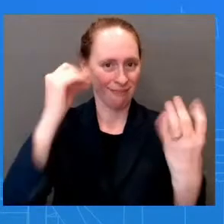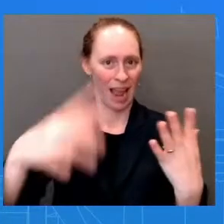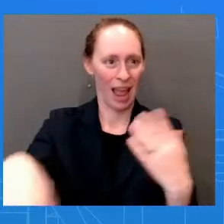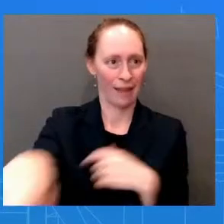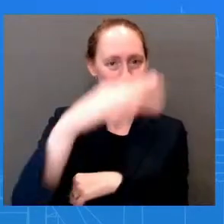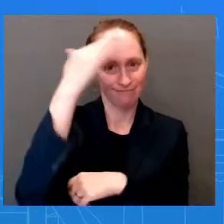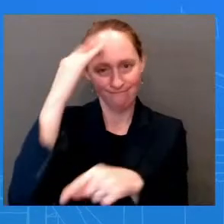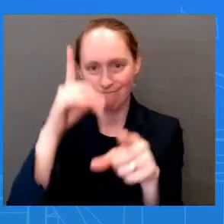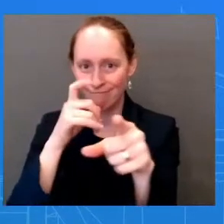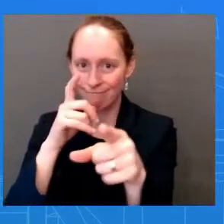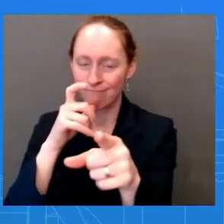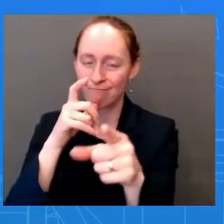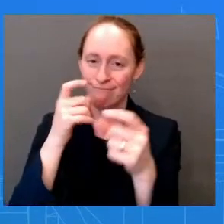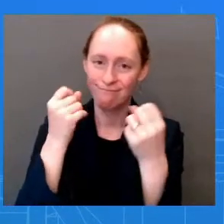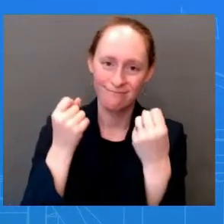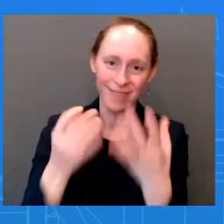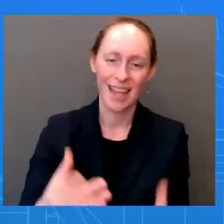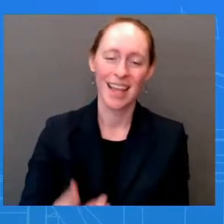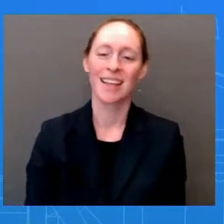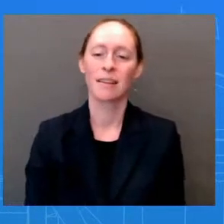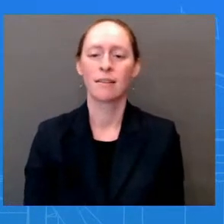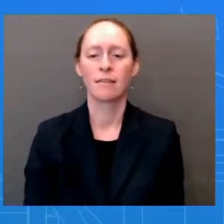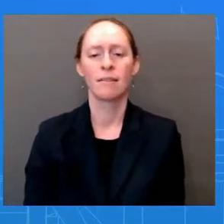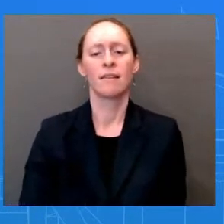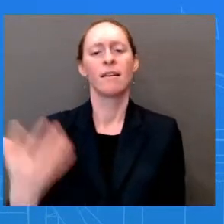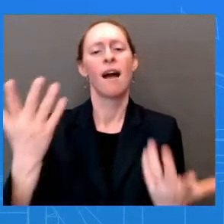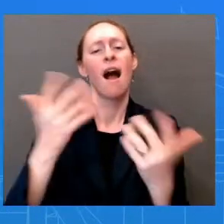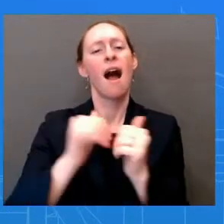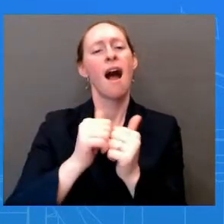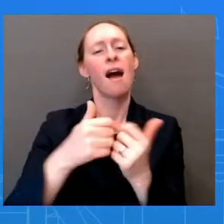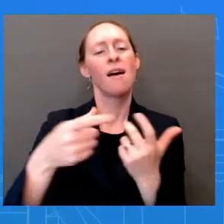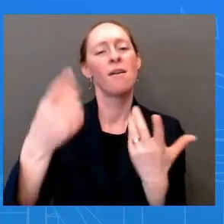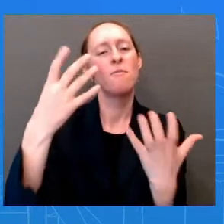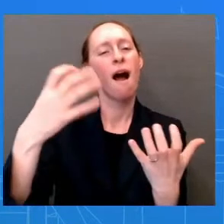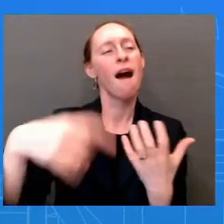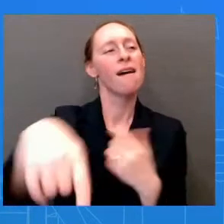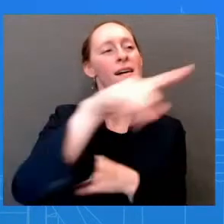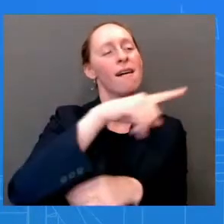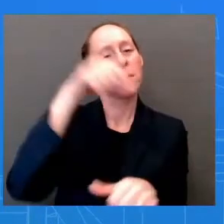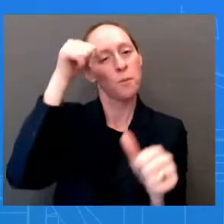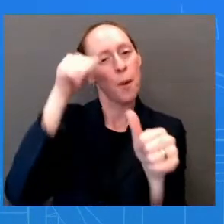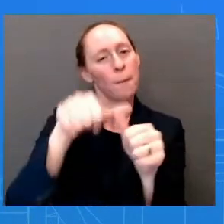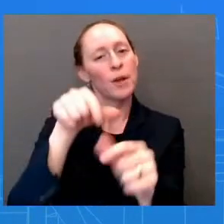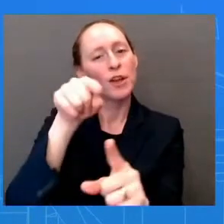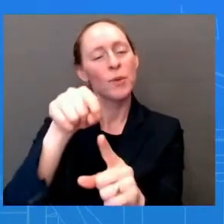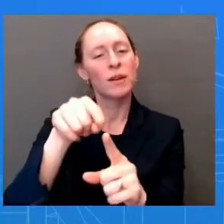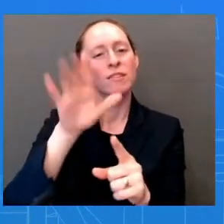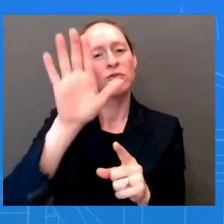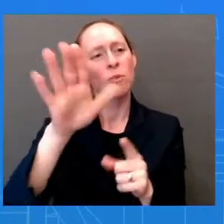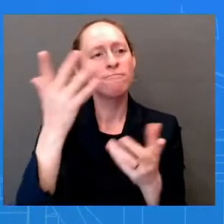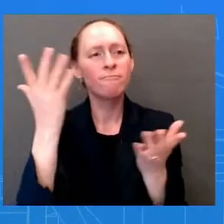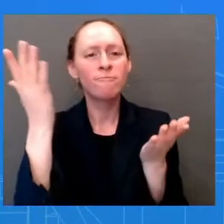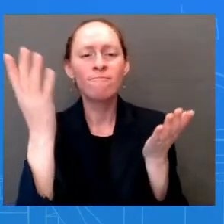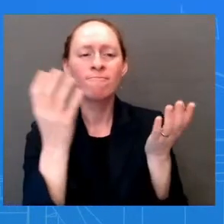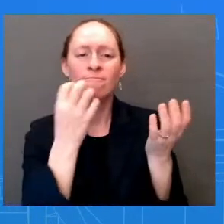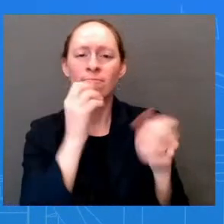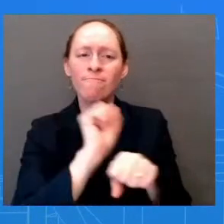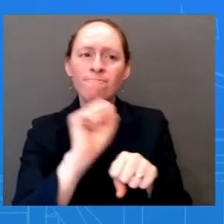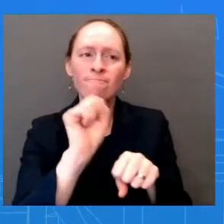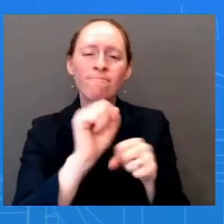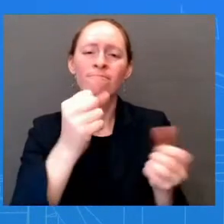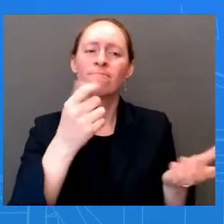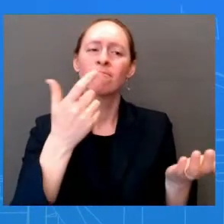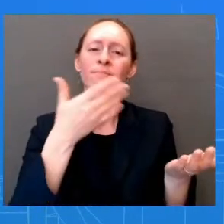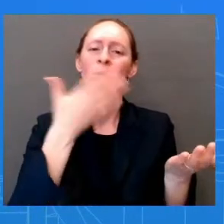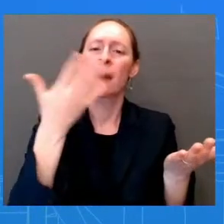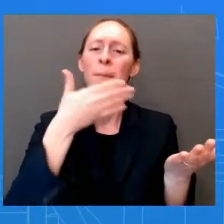remember about your service in government? He acts like he's up there accepting a damn award, like it's the Grammys. 4 years at